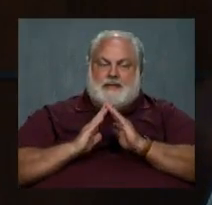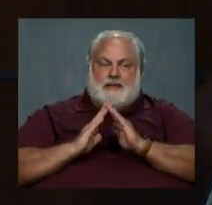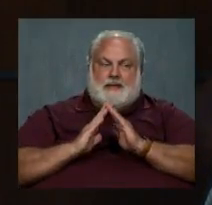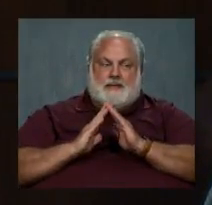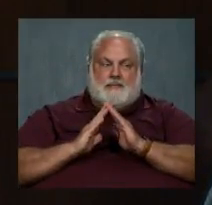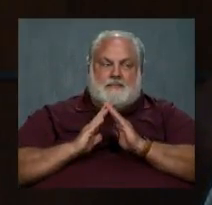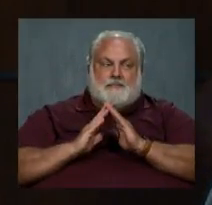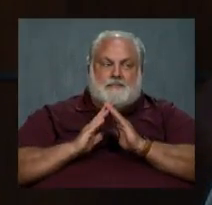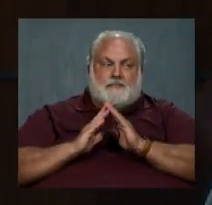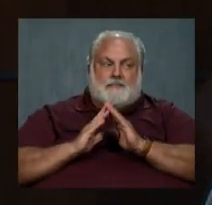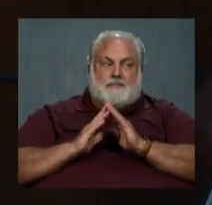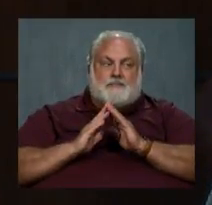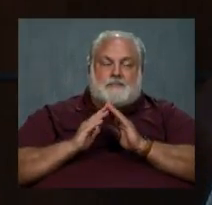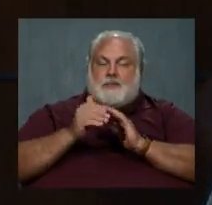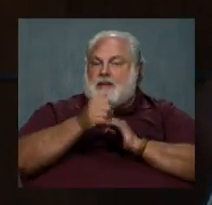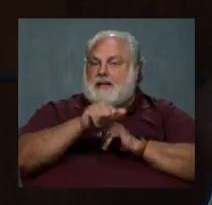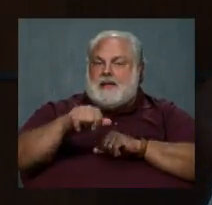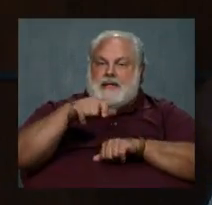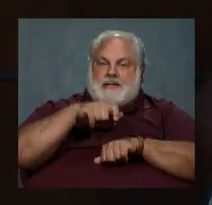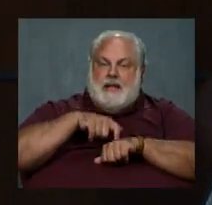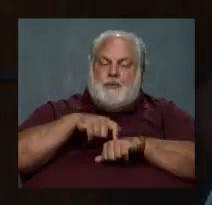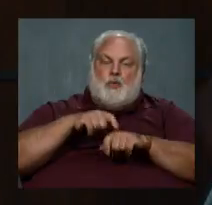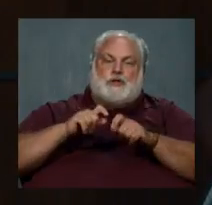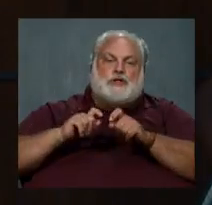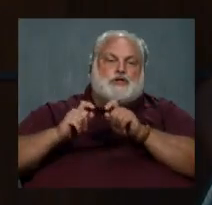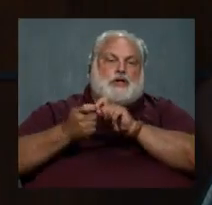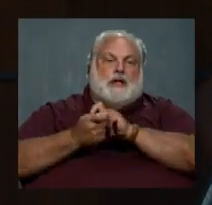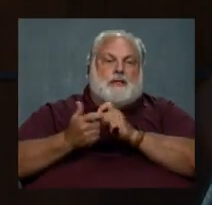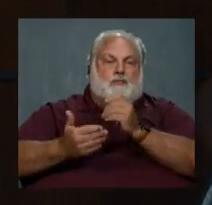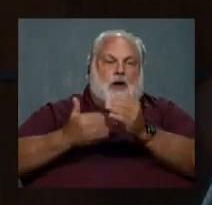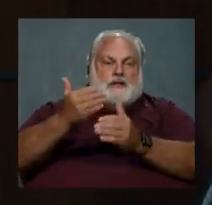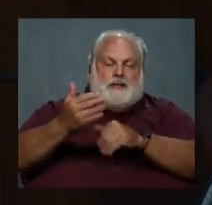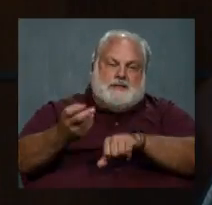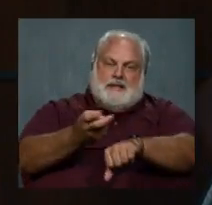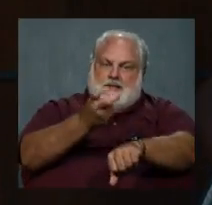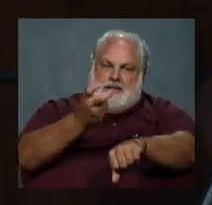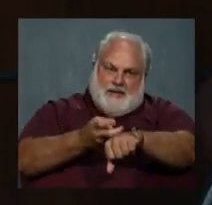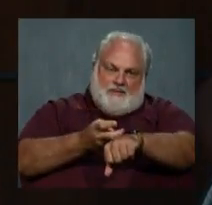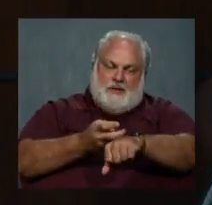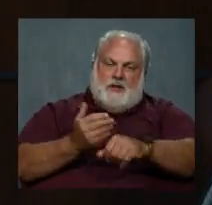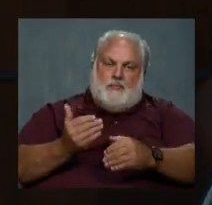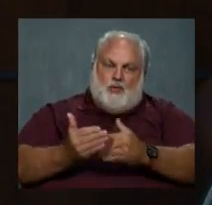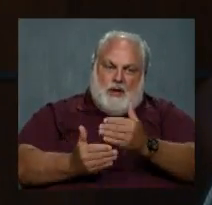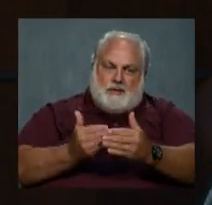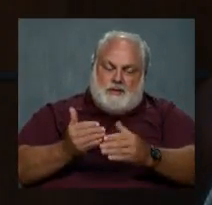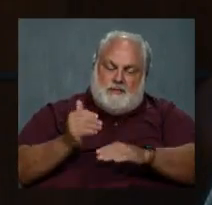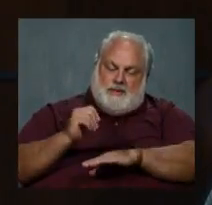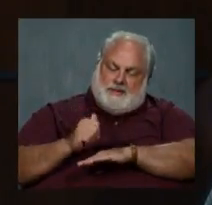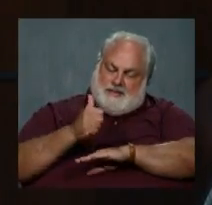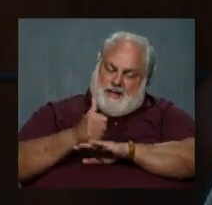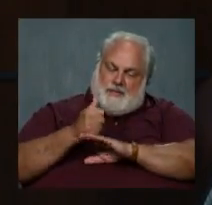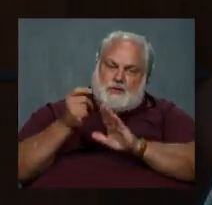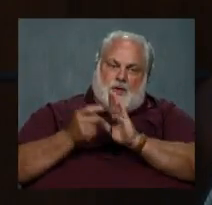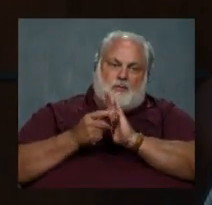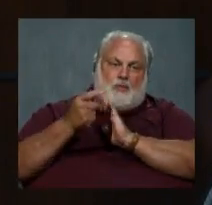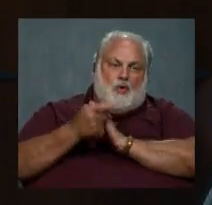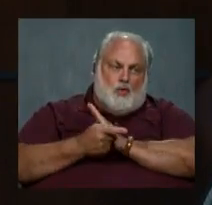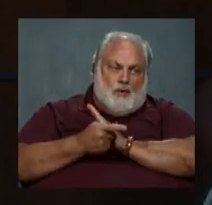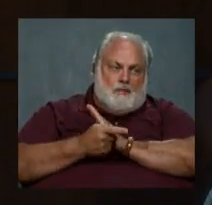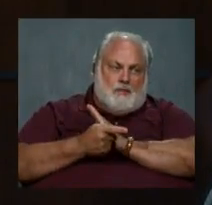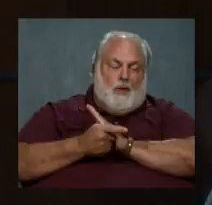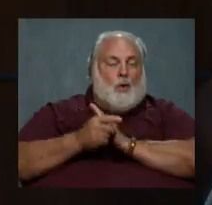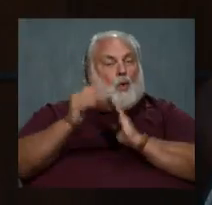undertake to change the order of things, it's a very, very difficult task. But these are established programs and everything else.